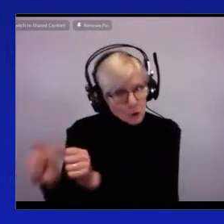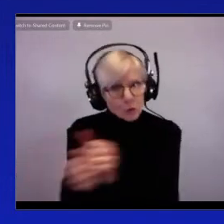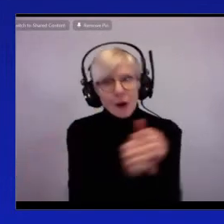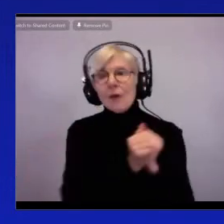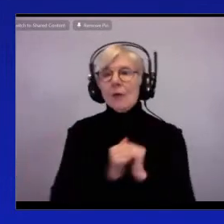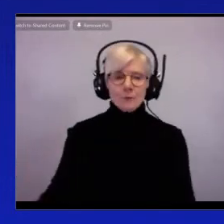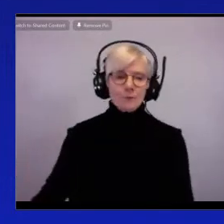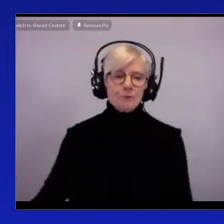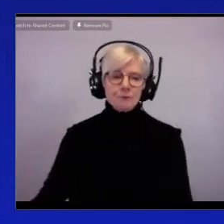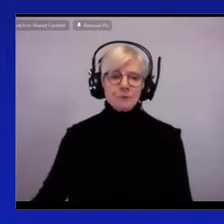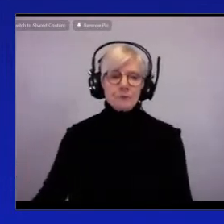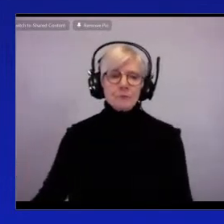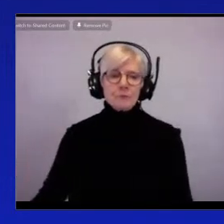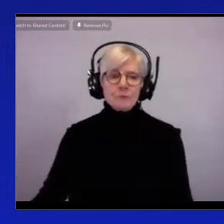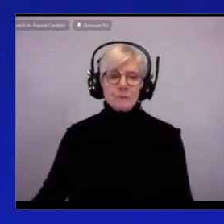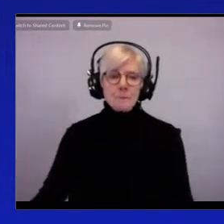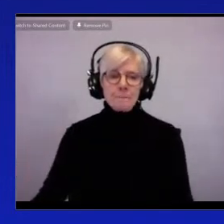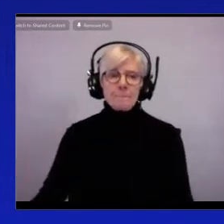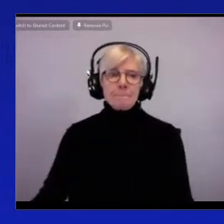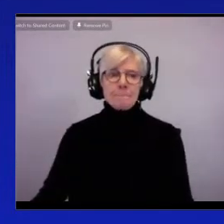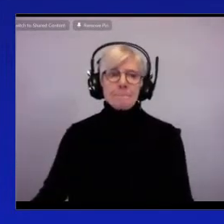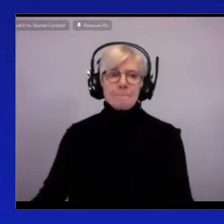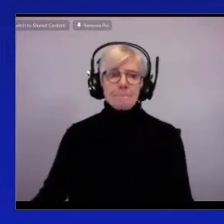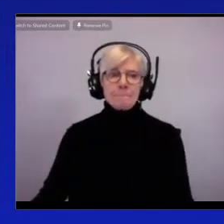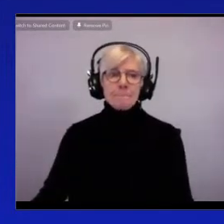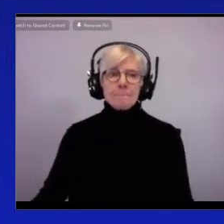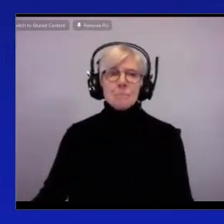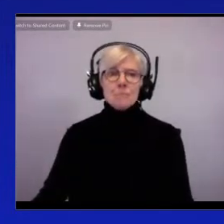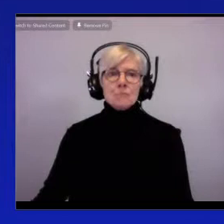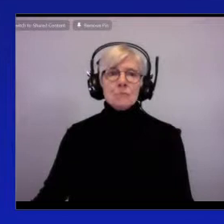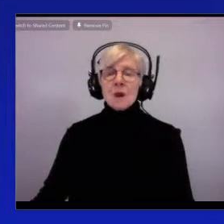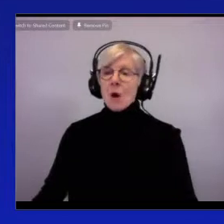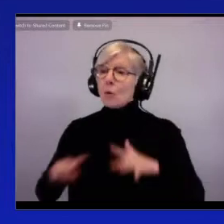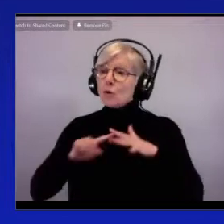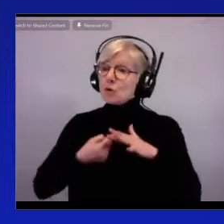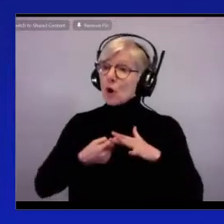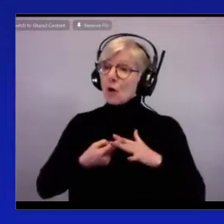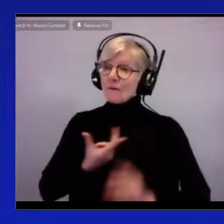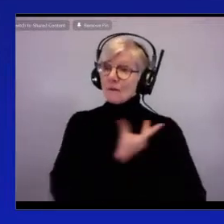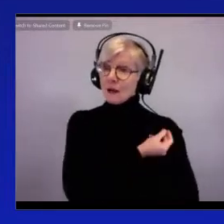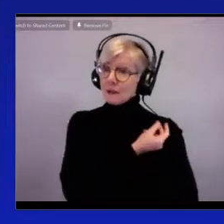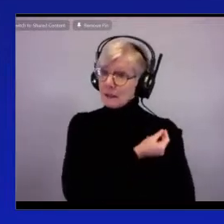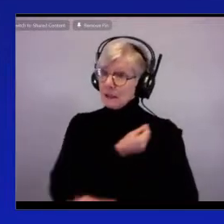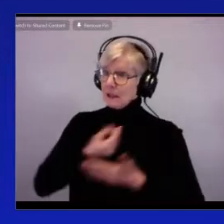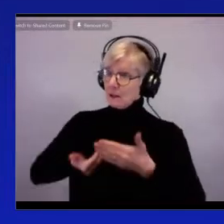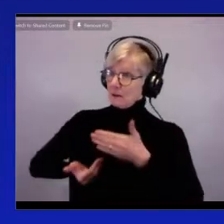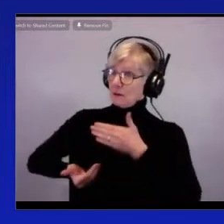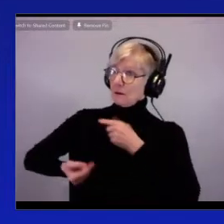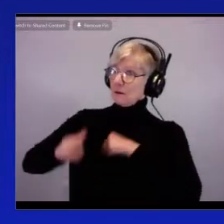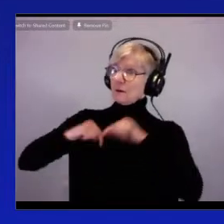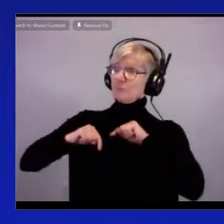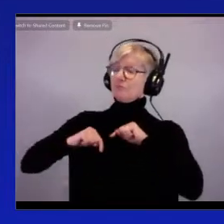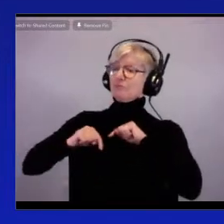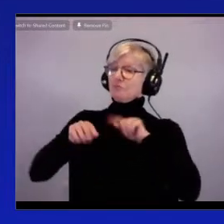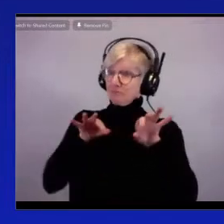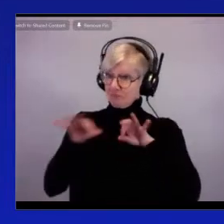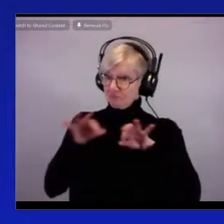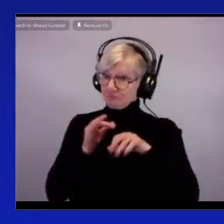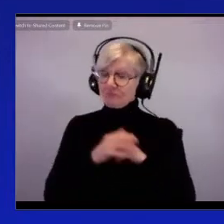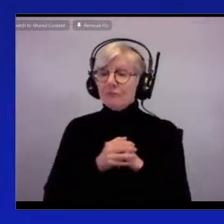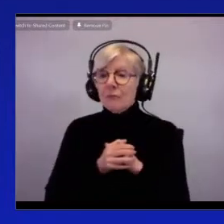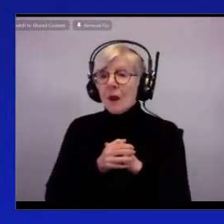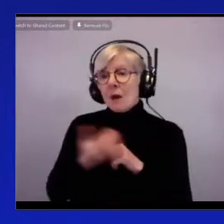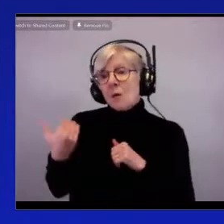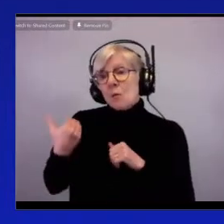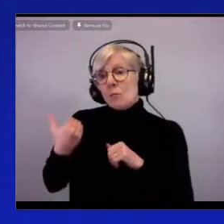I want to take a moment to go over where we started from the vaccine front and where we are now. We knew back towards the end